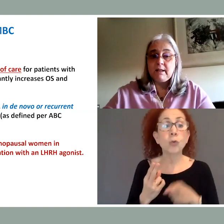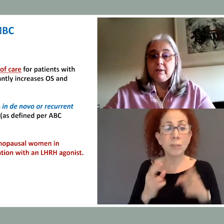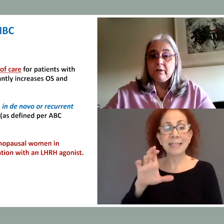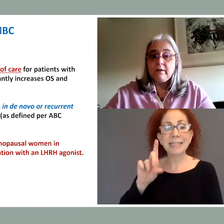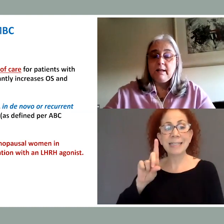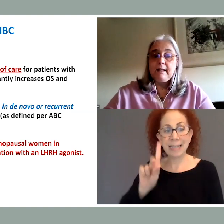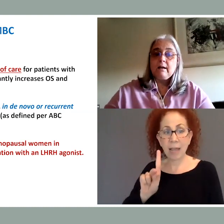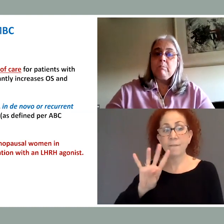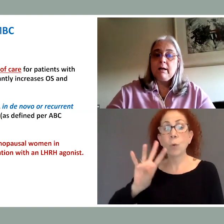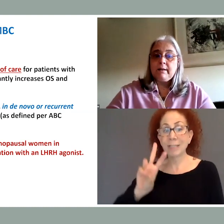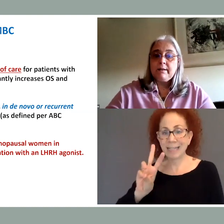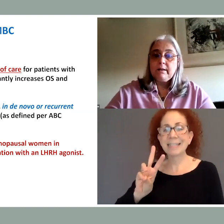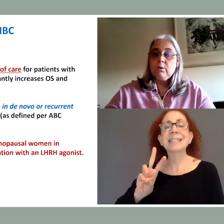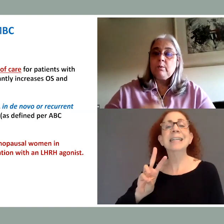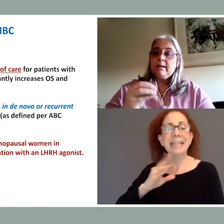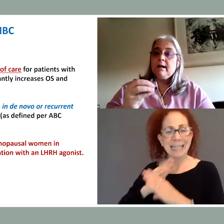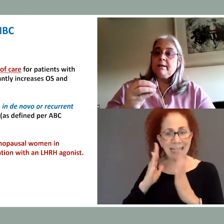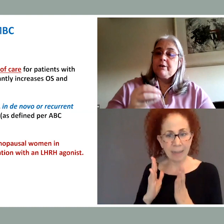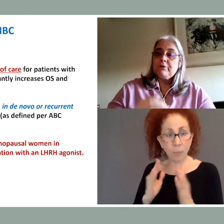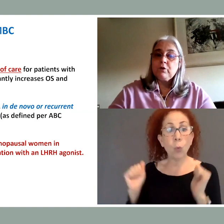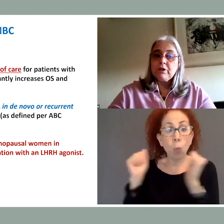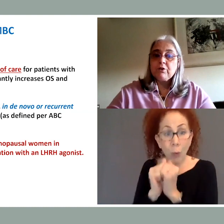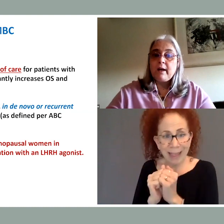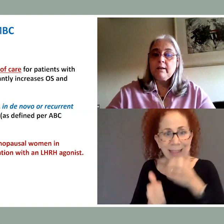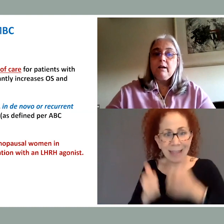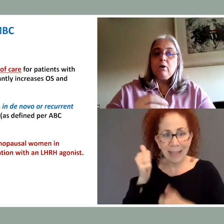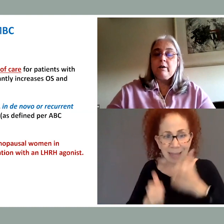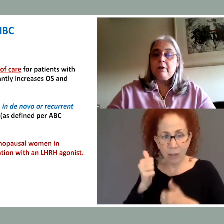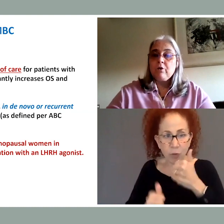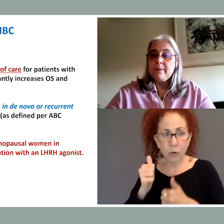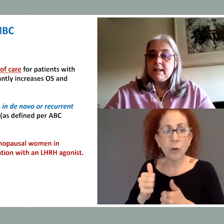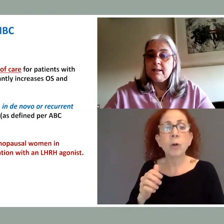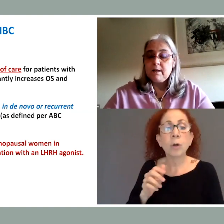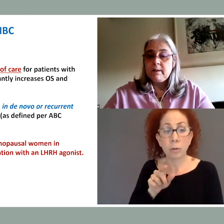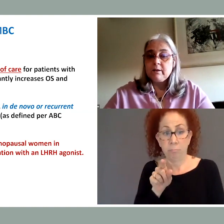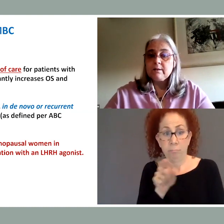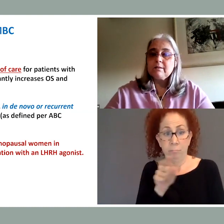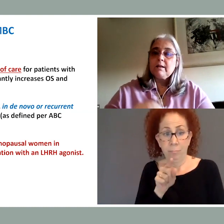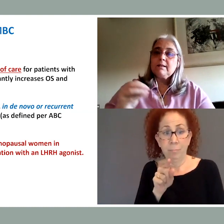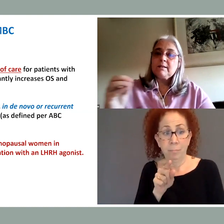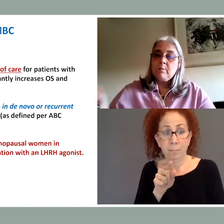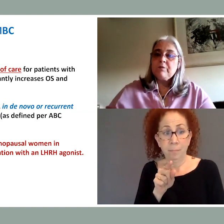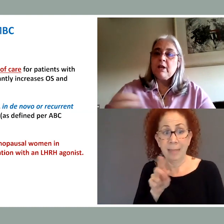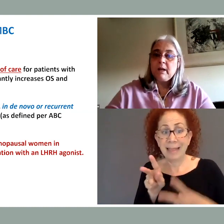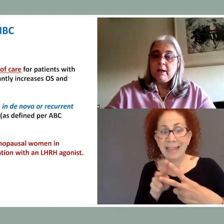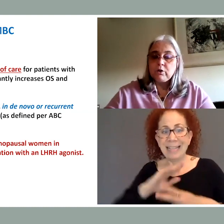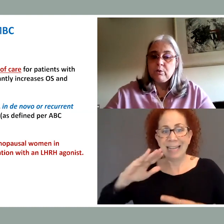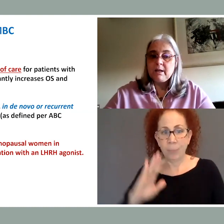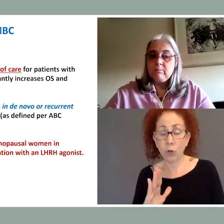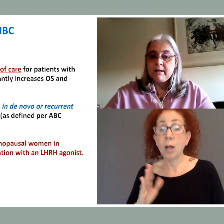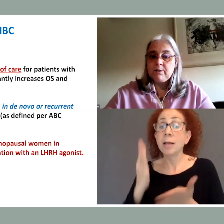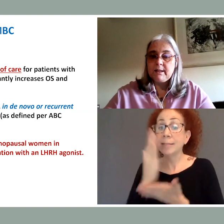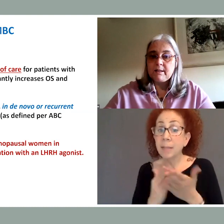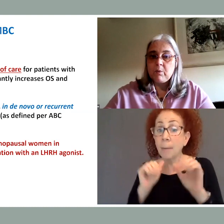CDK4/6 inhibitor combined with either fulvestrant or an aromatase inhibitor. Some of them can also